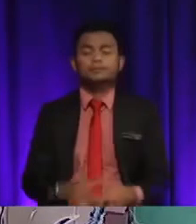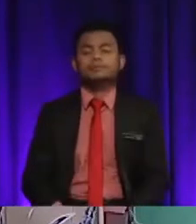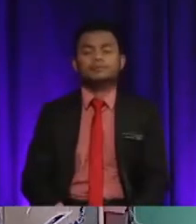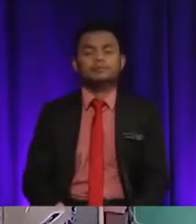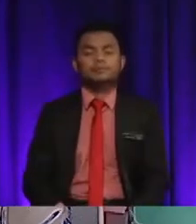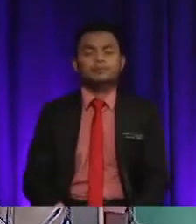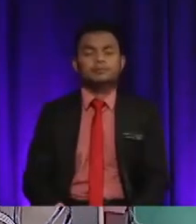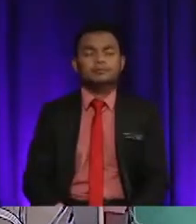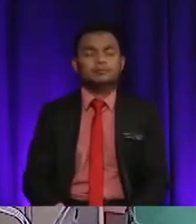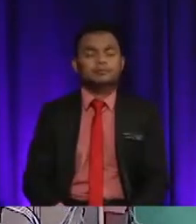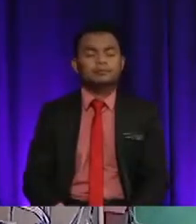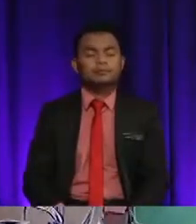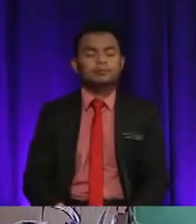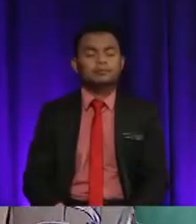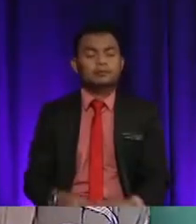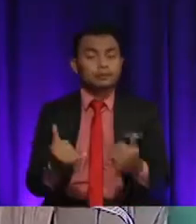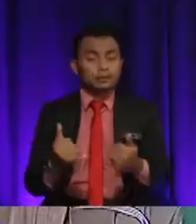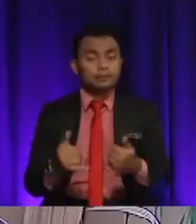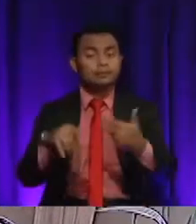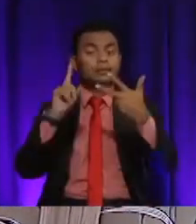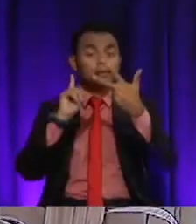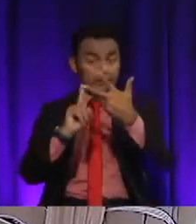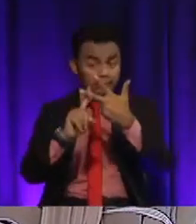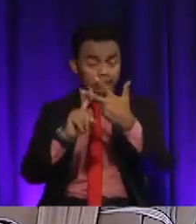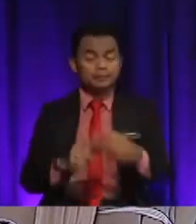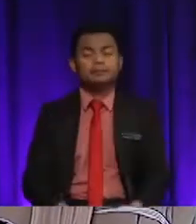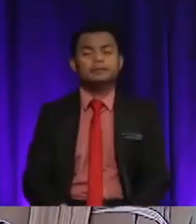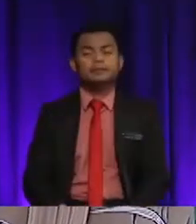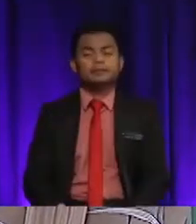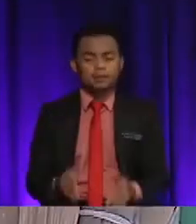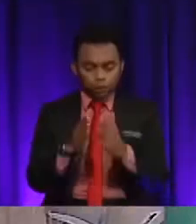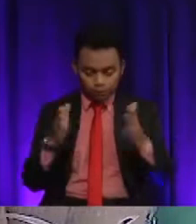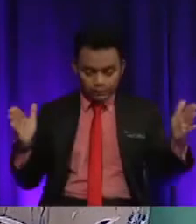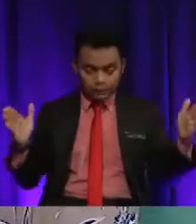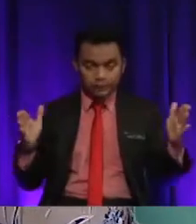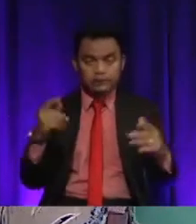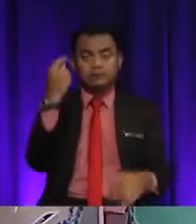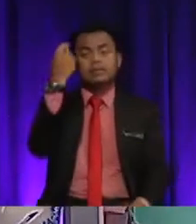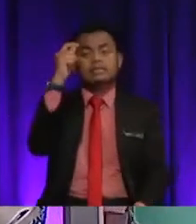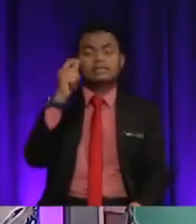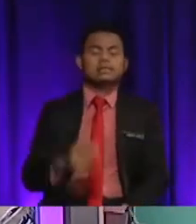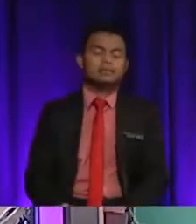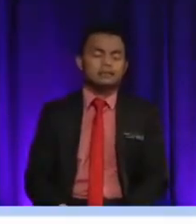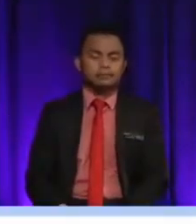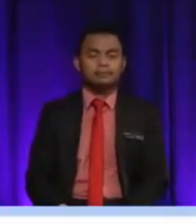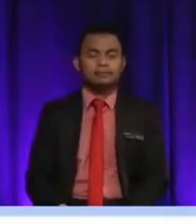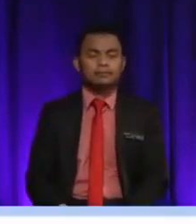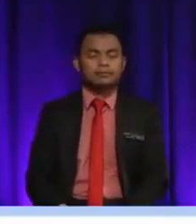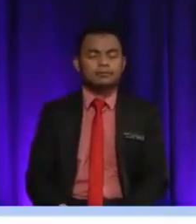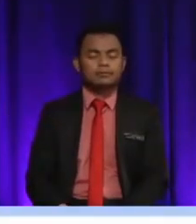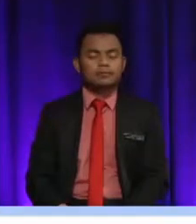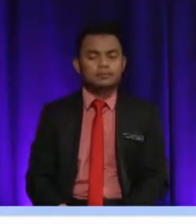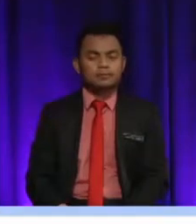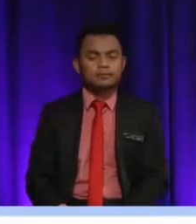This is part 3. For part 3, it's what we call longer text. As you could see, it's quite long compared to the first